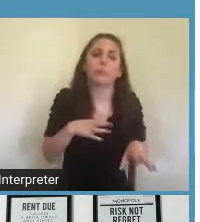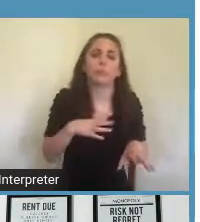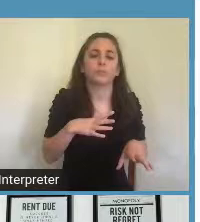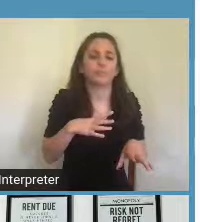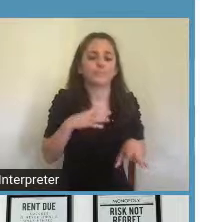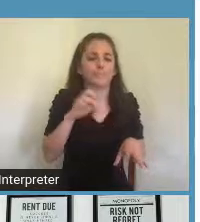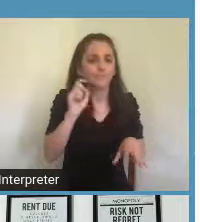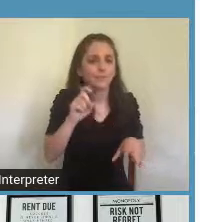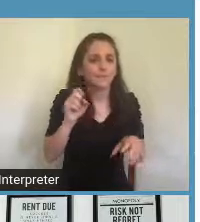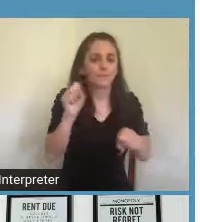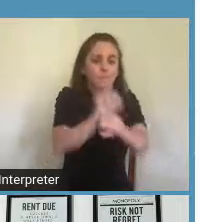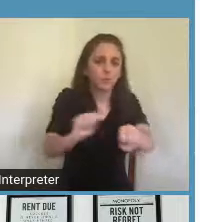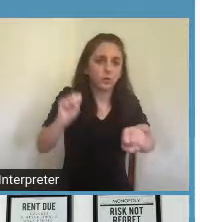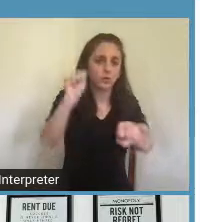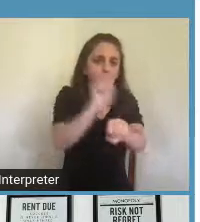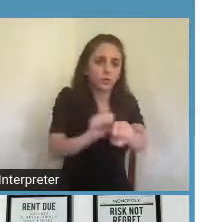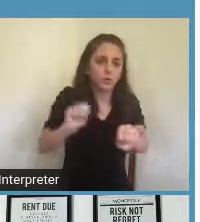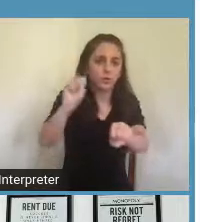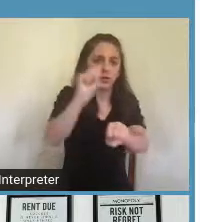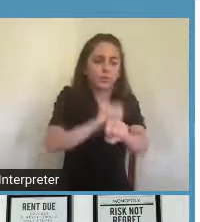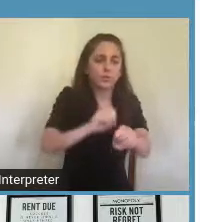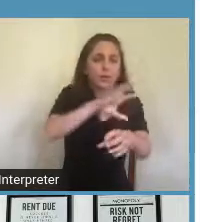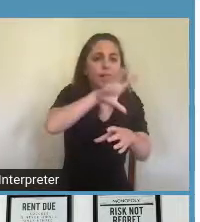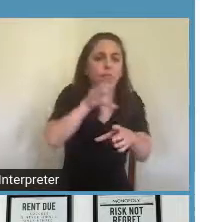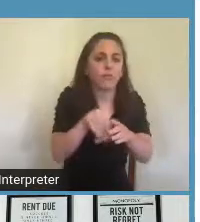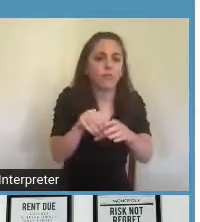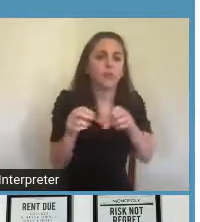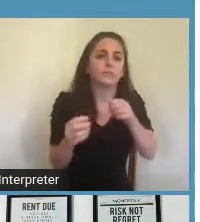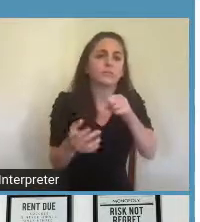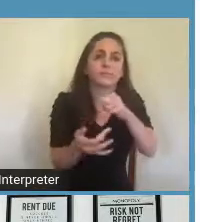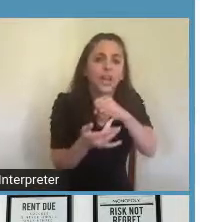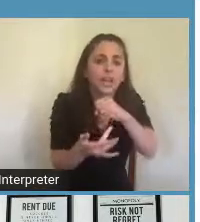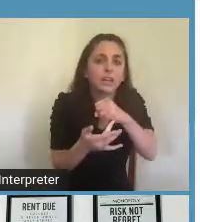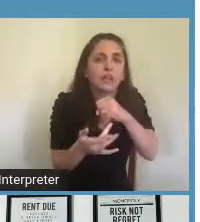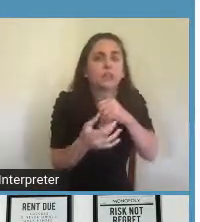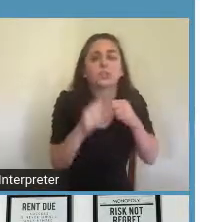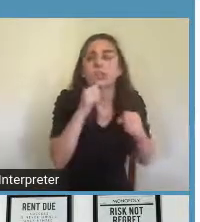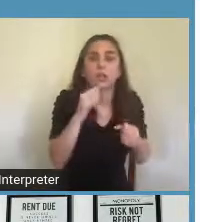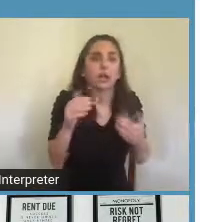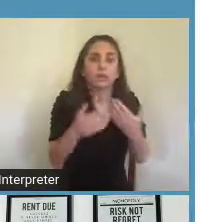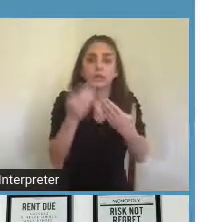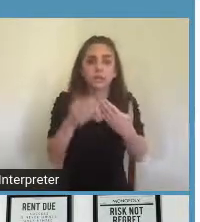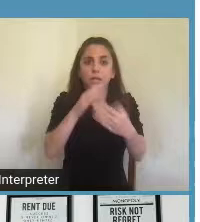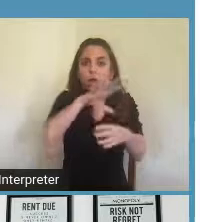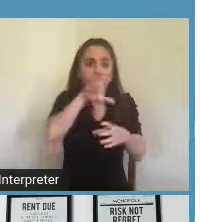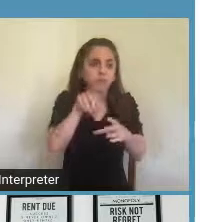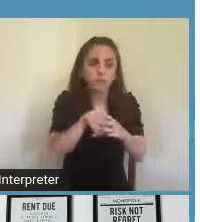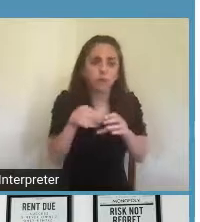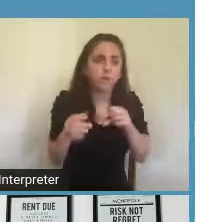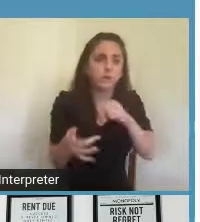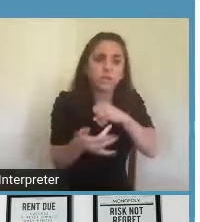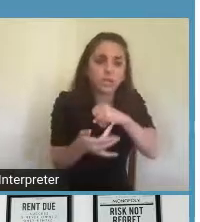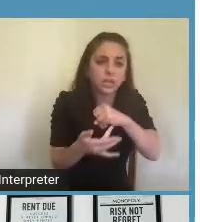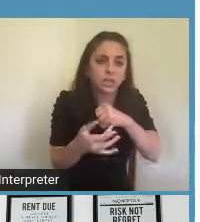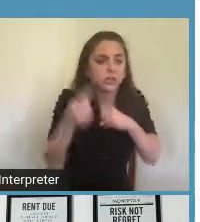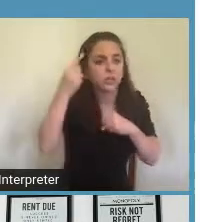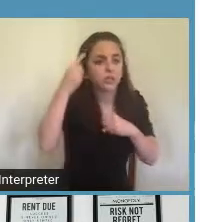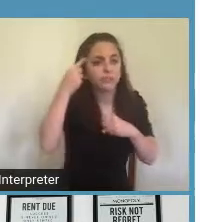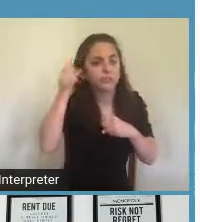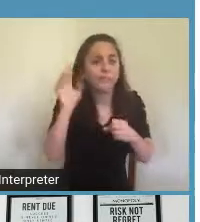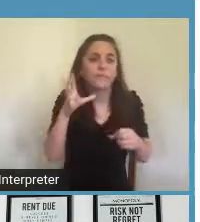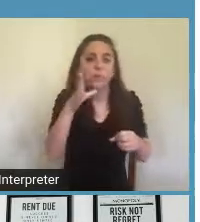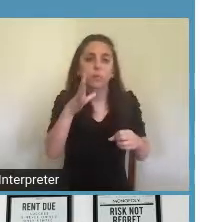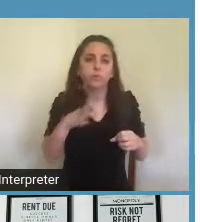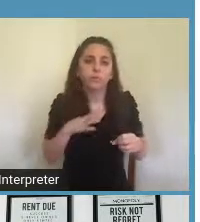work harder to get into the tech space. It's not an easy space to get into to begin with. And then there are a lot